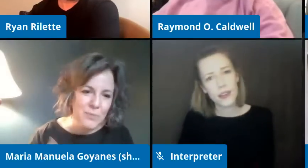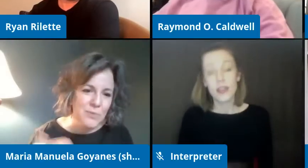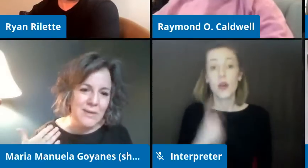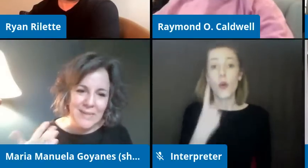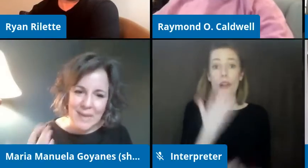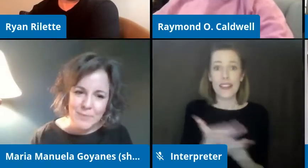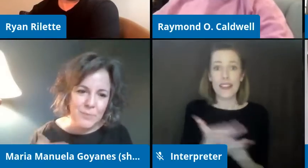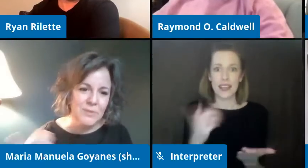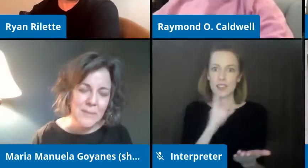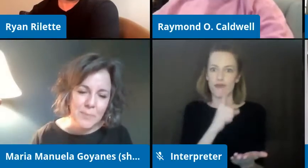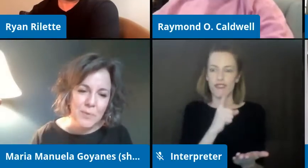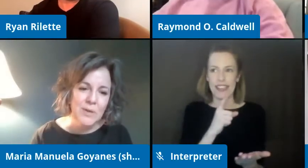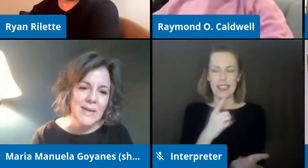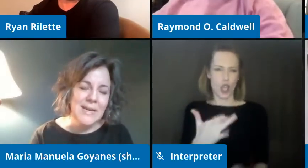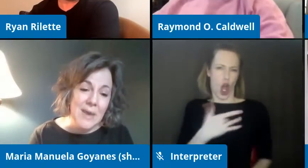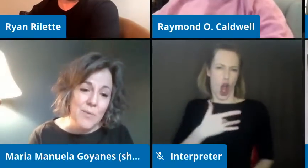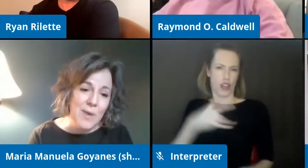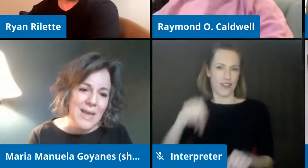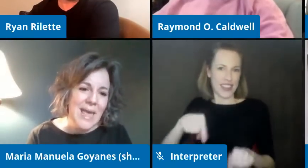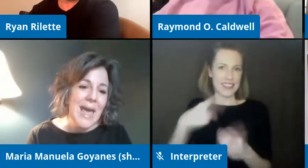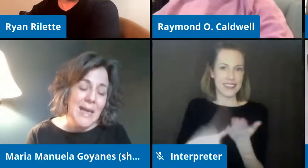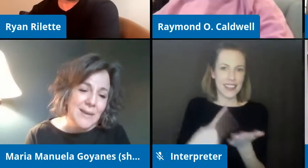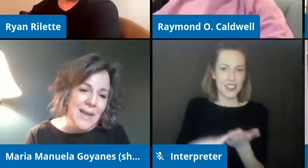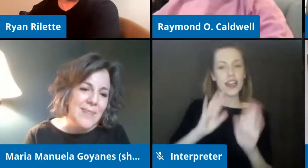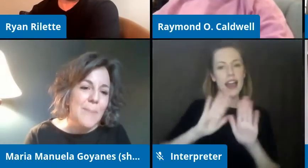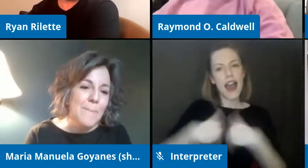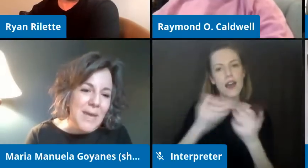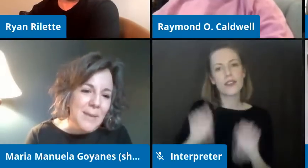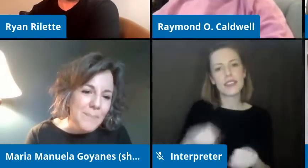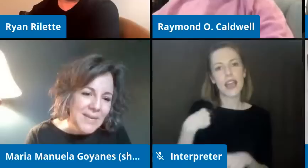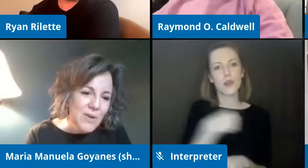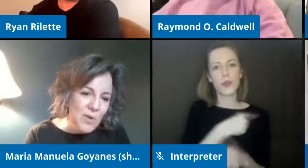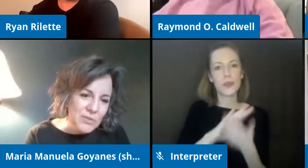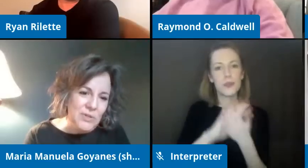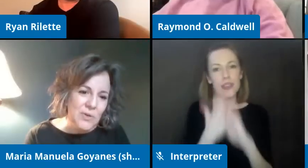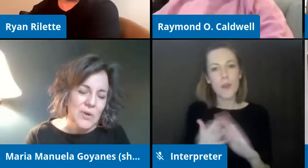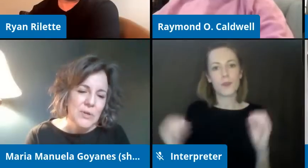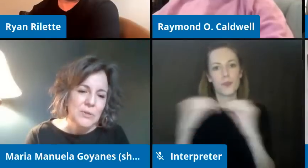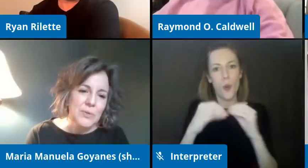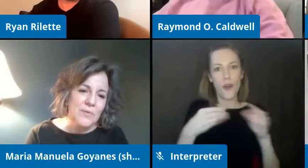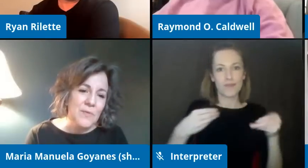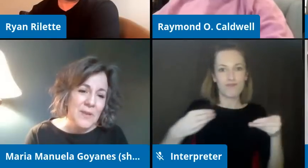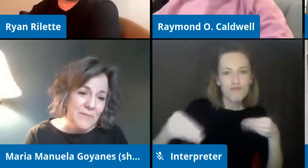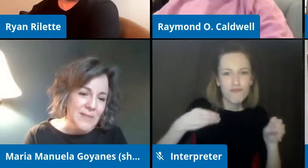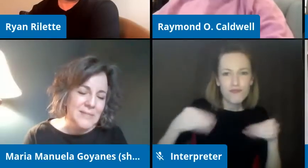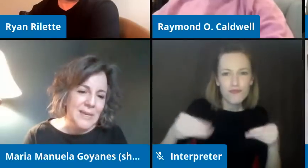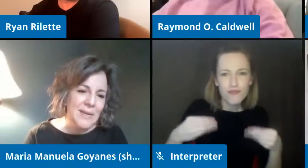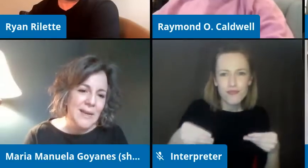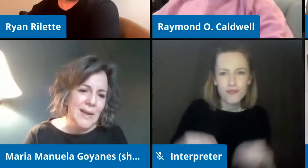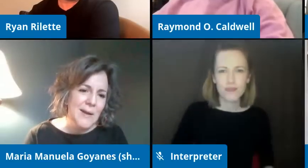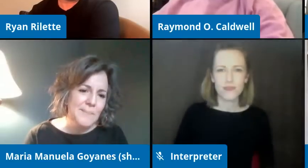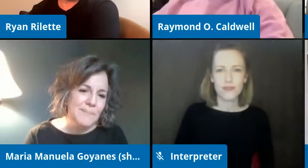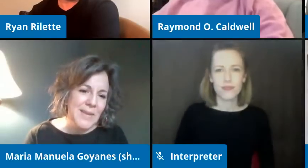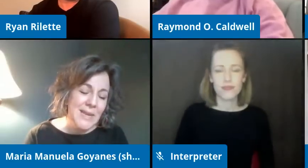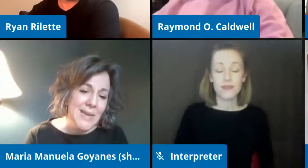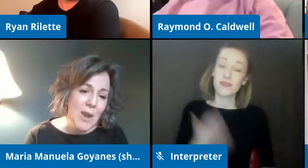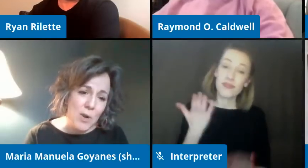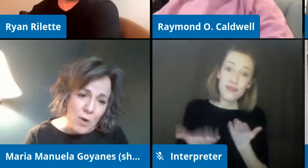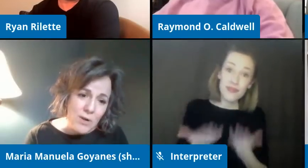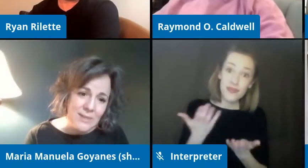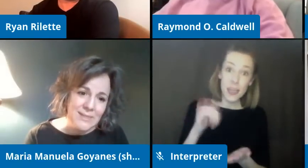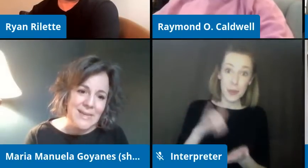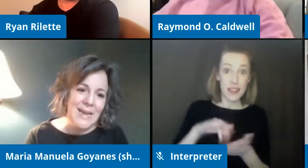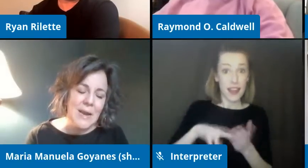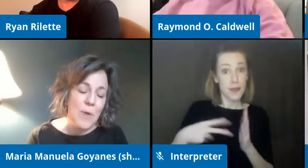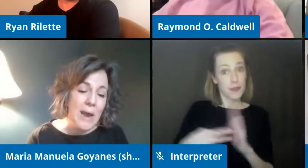more flexible, adaptable, nimble in that way? And that may mean also sort of investing in